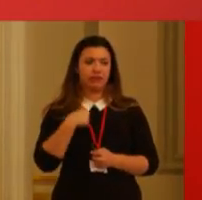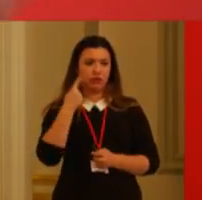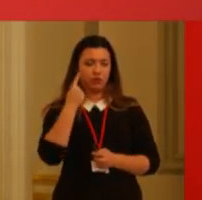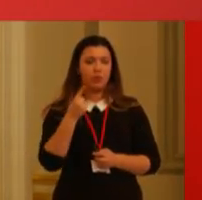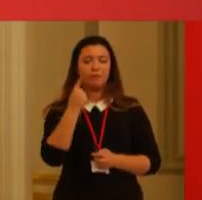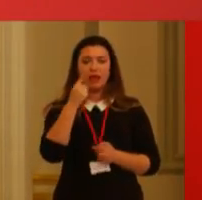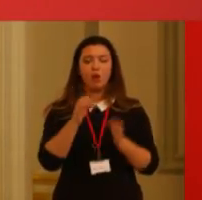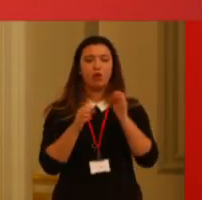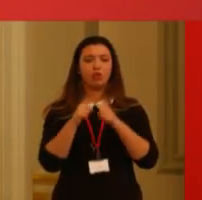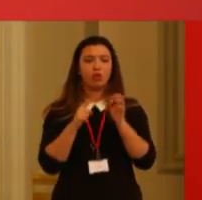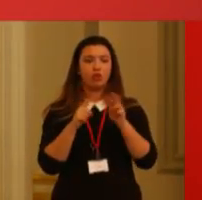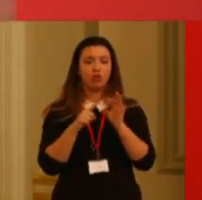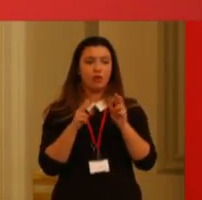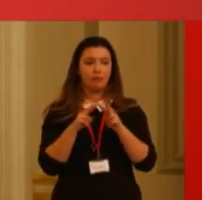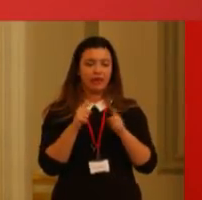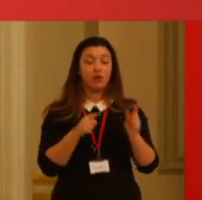different